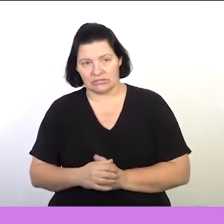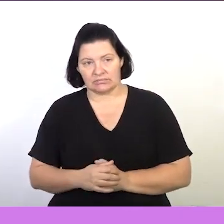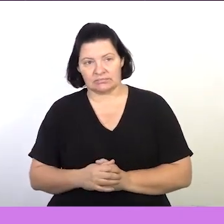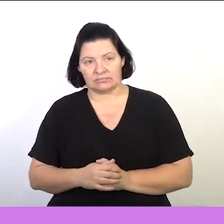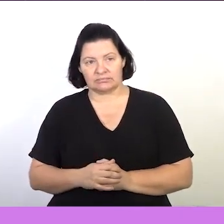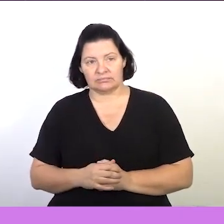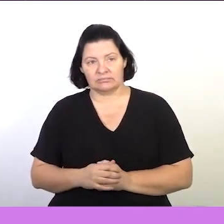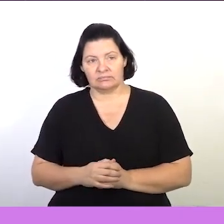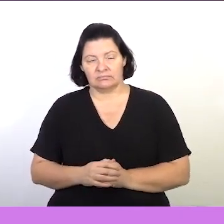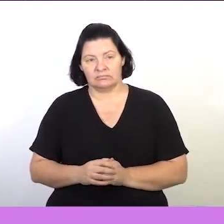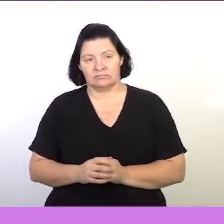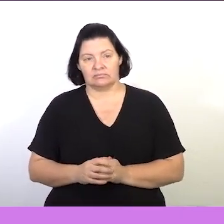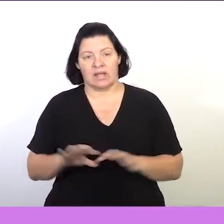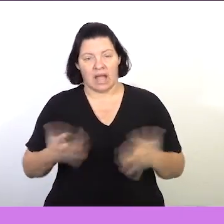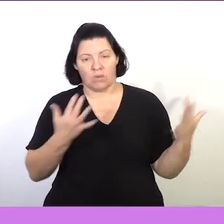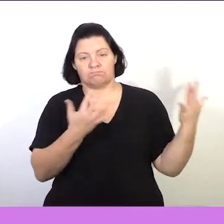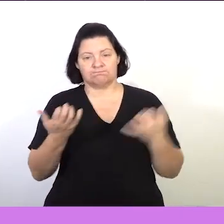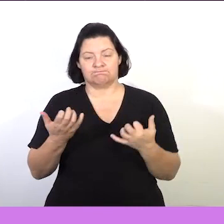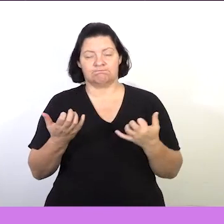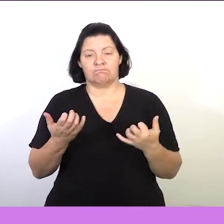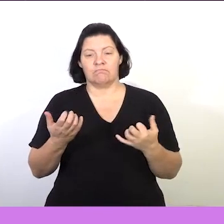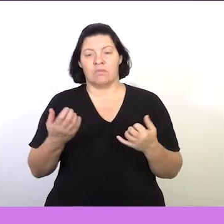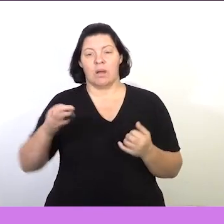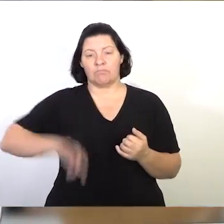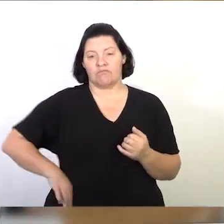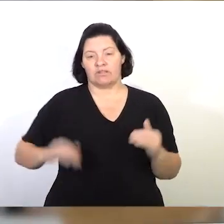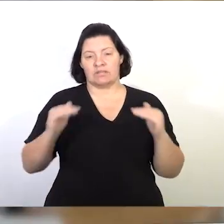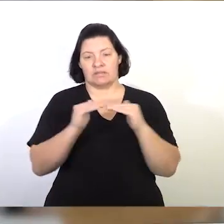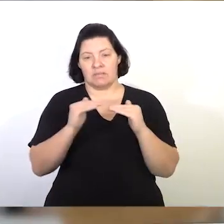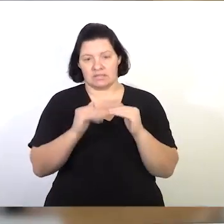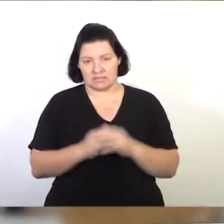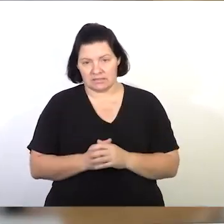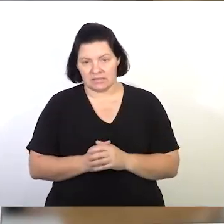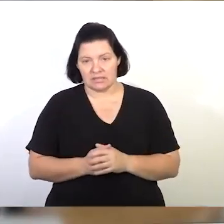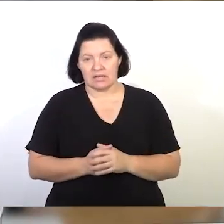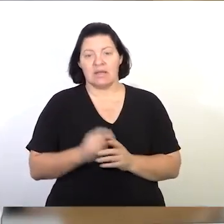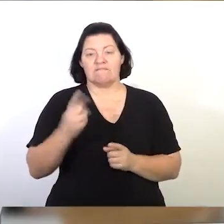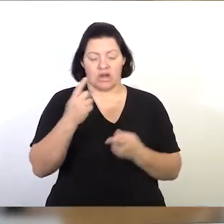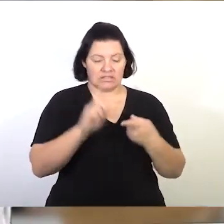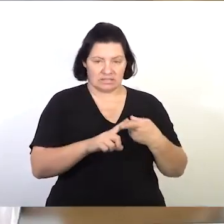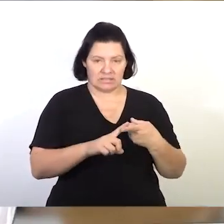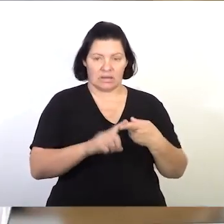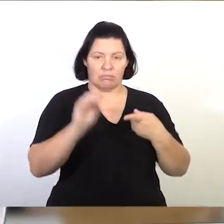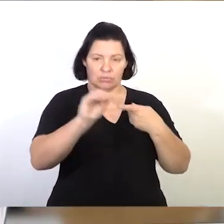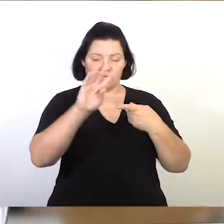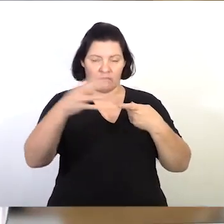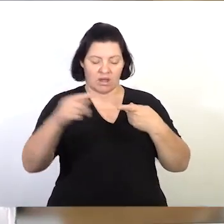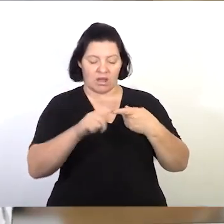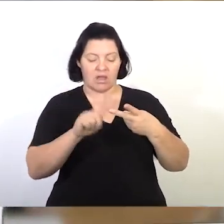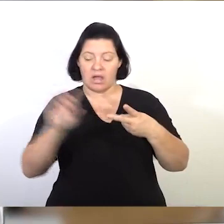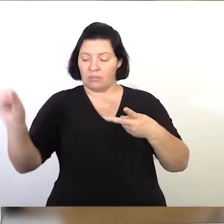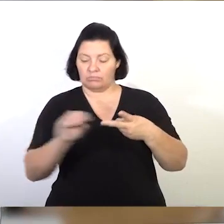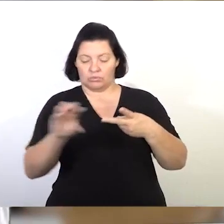28,425,779%. All right, so that's how we calculate your profit margin. So step 1, write the formula. Step 2, substitute into the